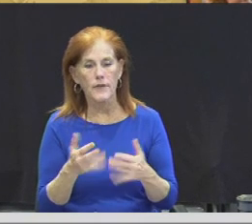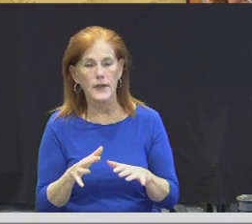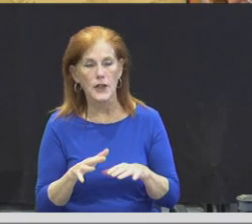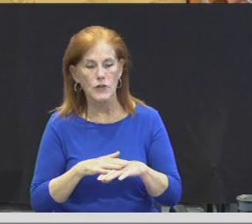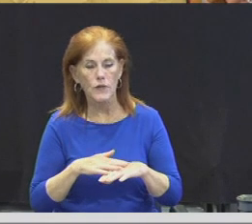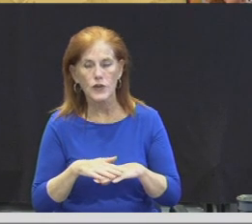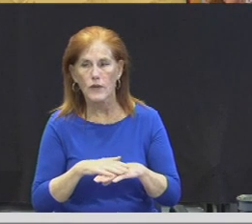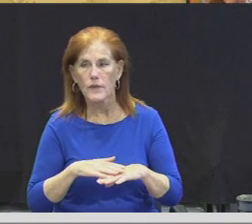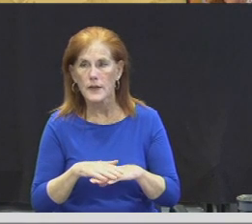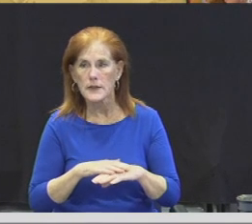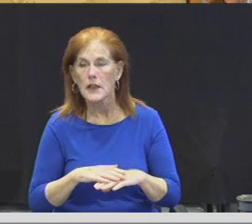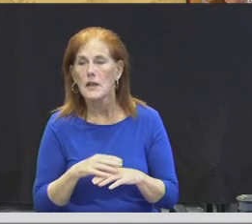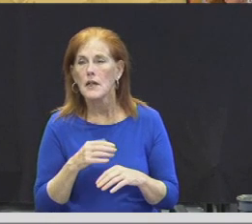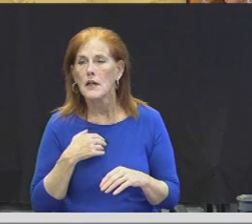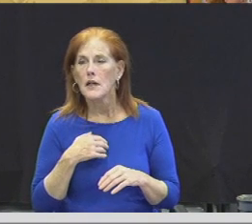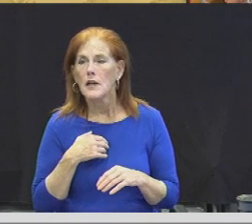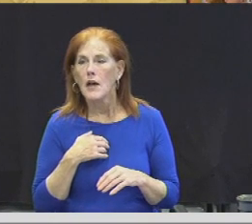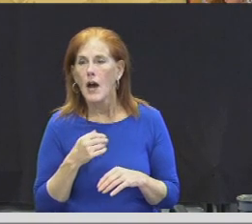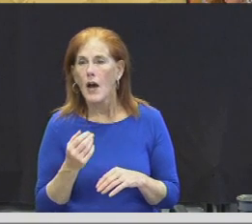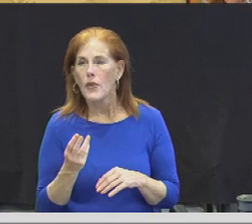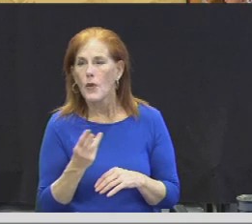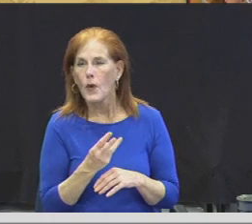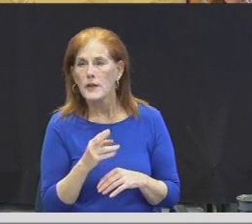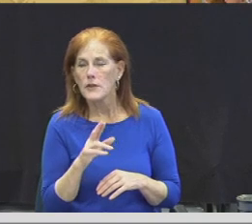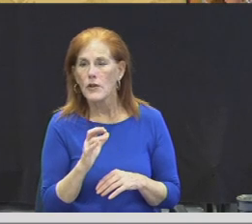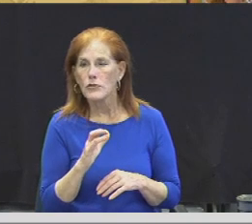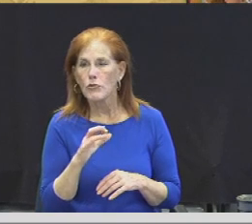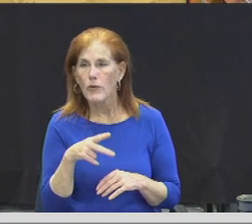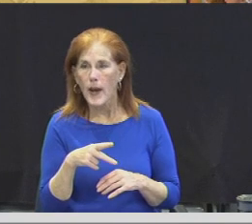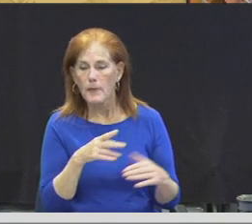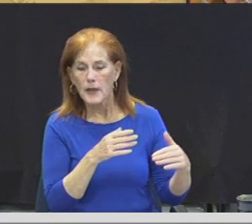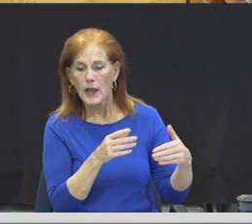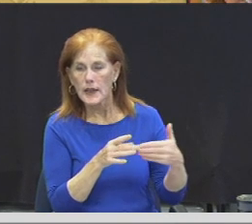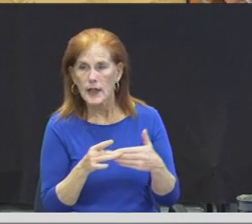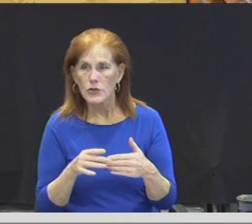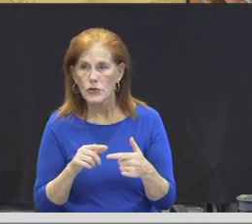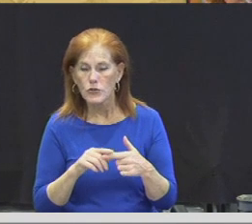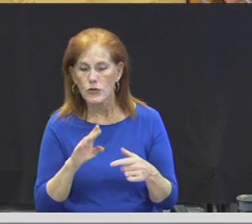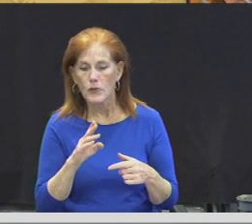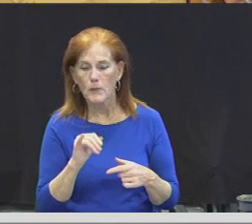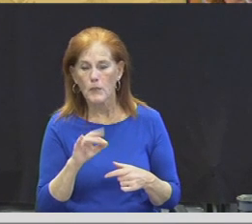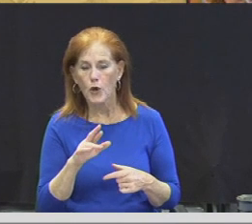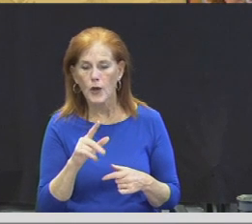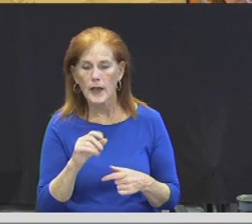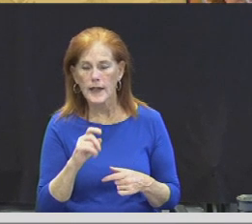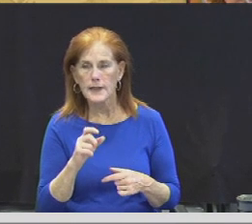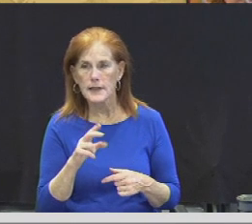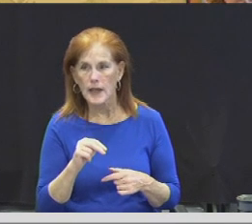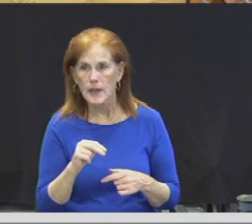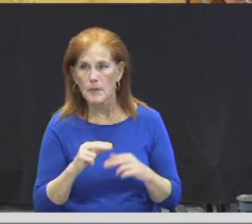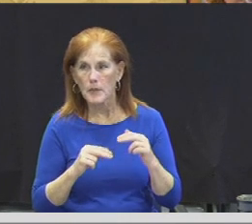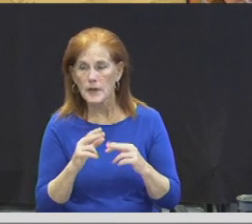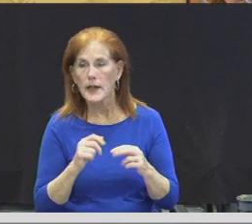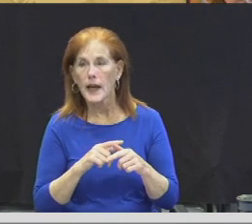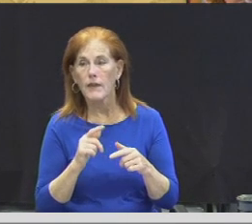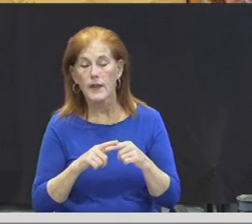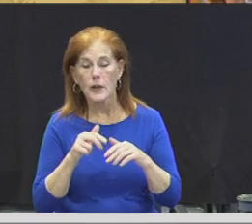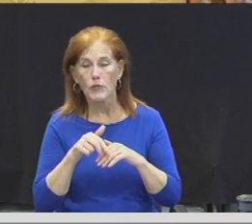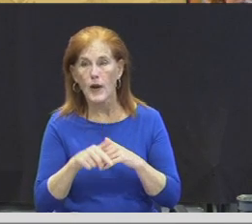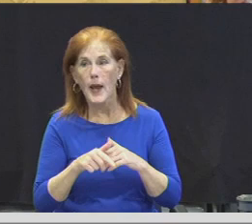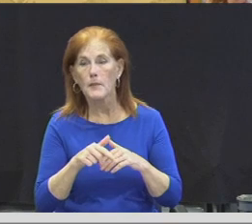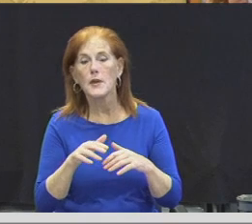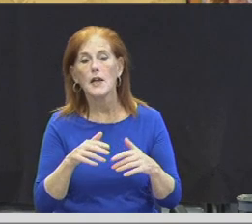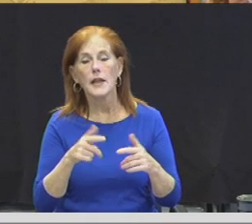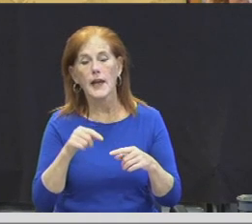of ramps that this ramp on the west of the Burlington takes you down to the Burlington level. And then you navigate another ramp down to the lower level, the bottom